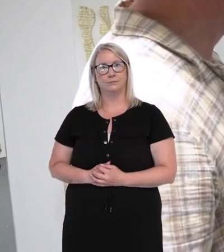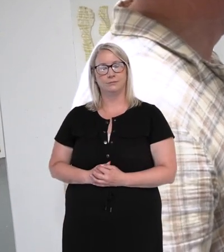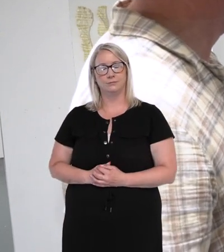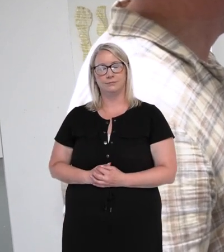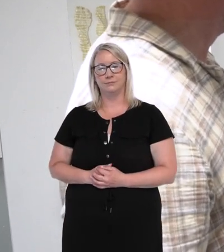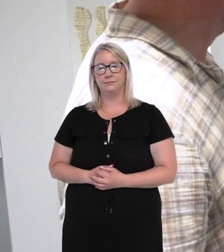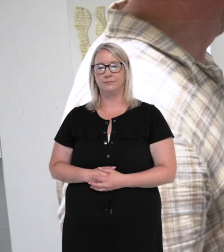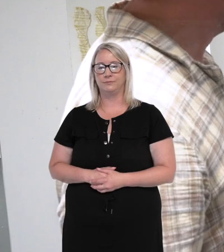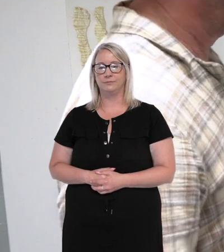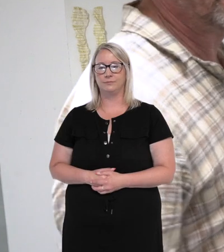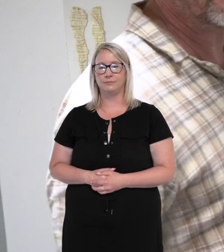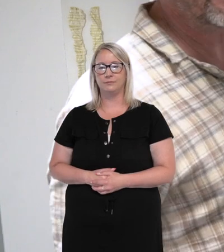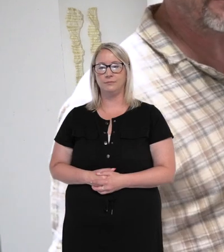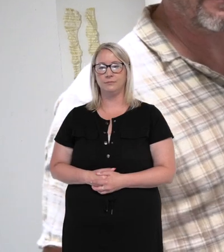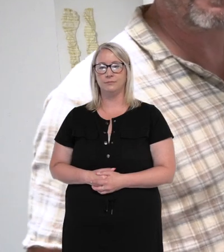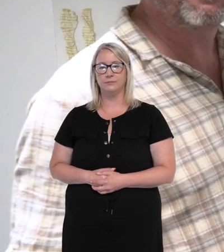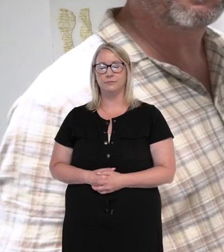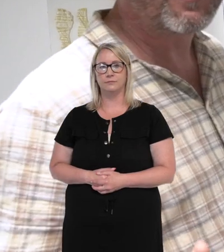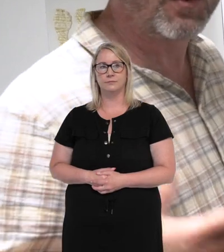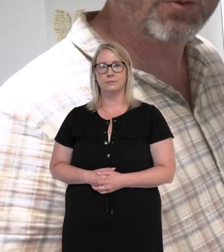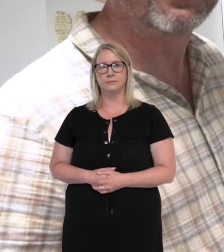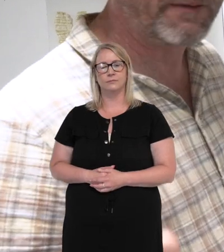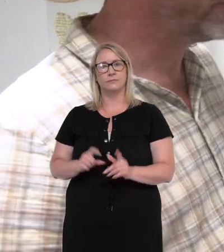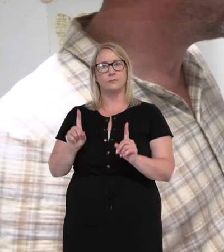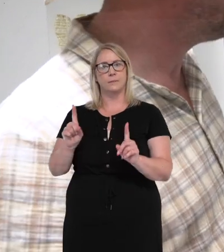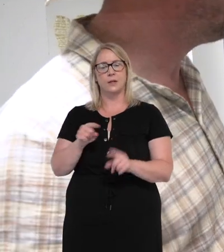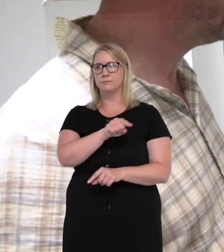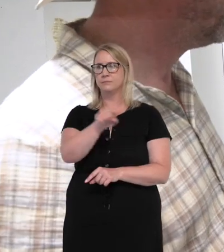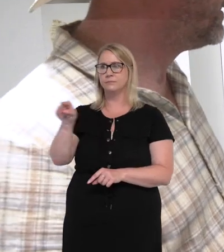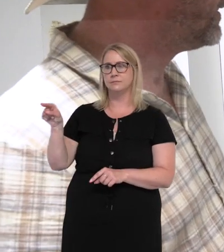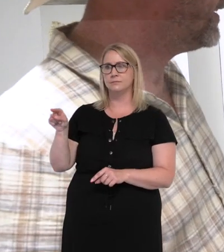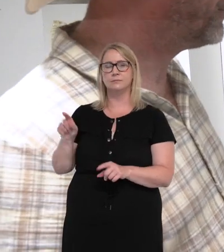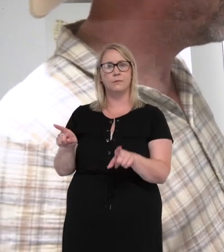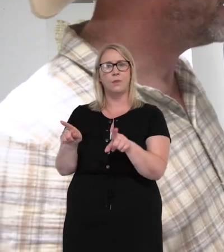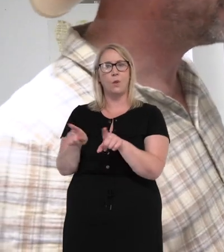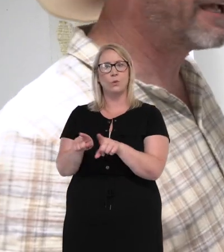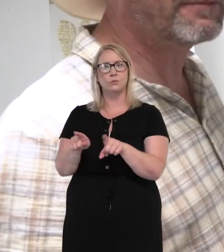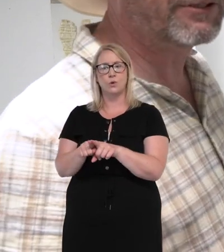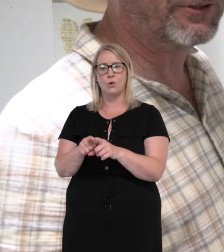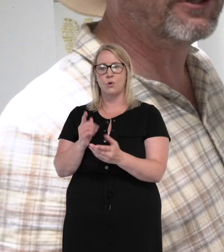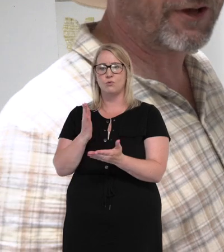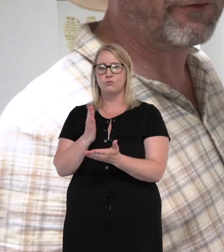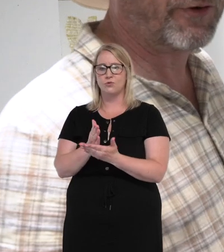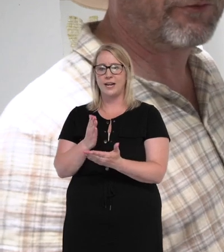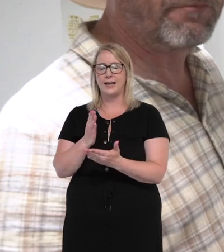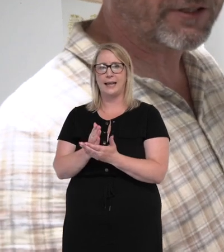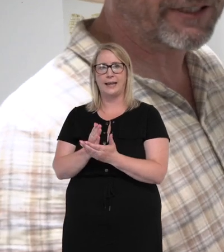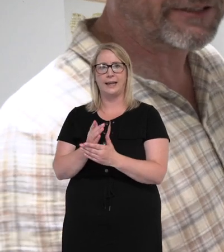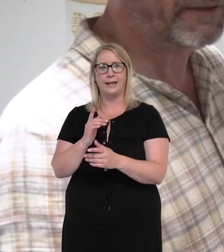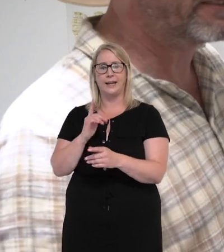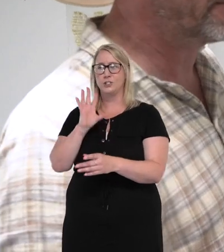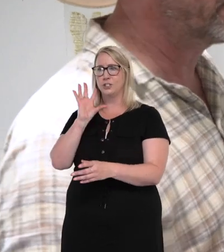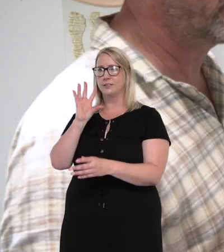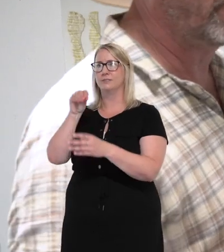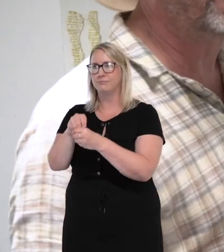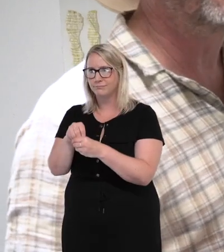and it's all the time using employing his absolute love of masking